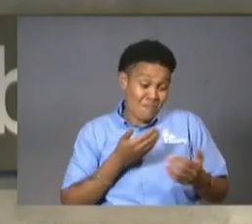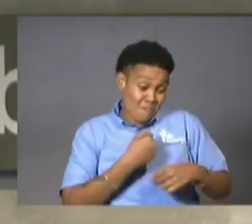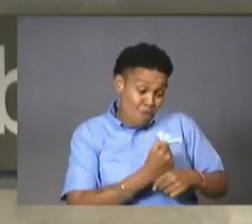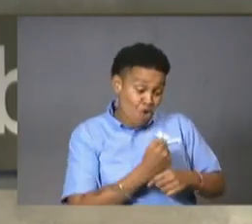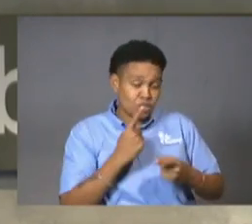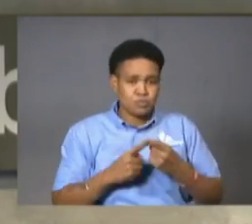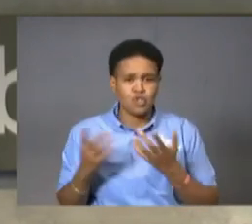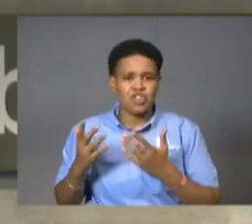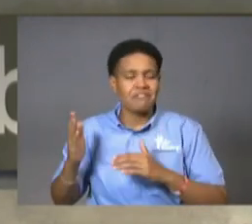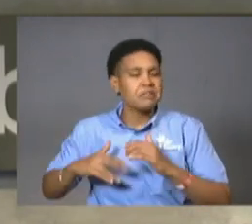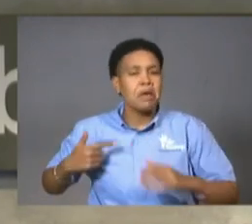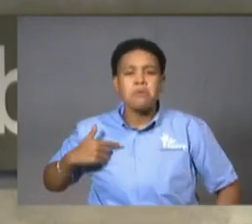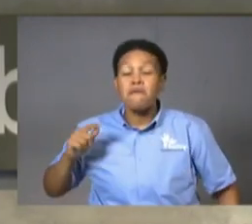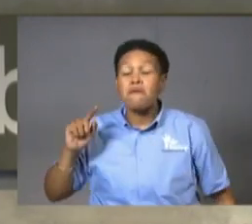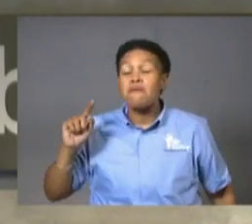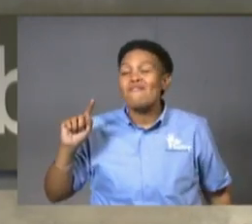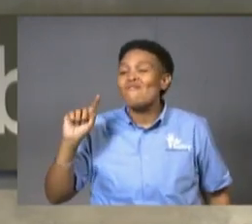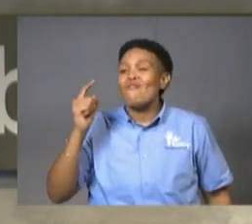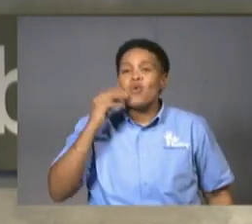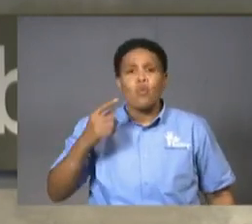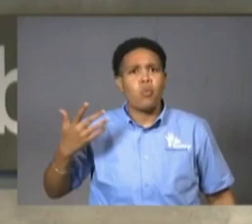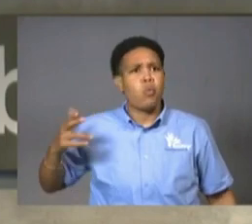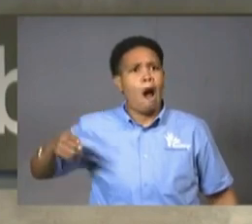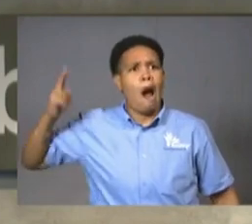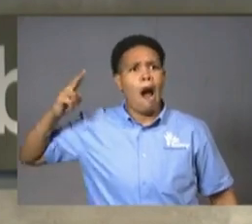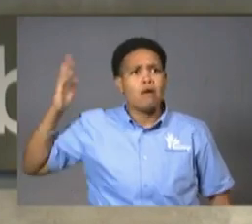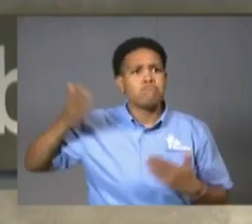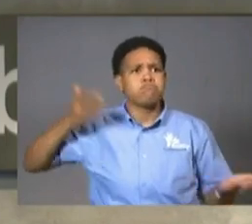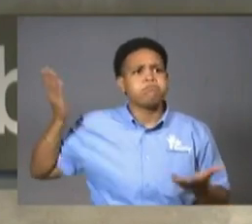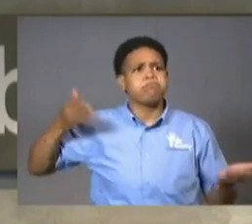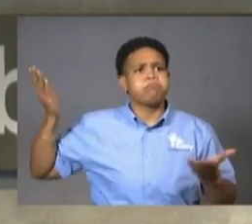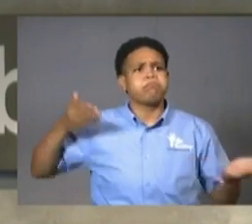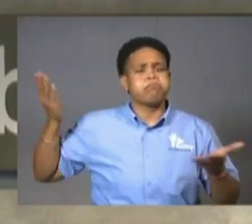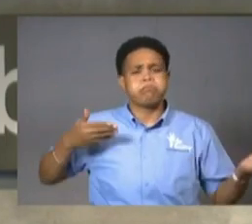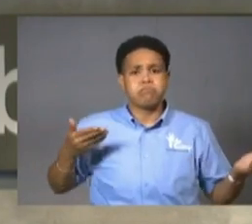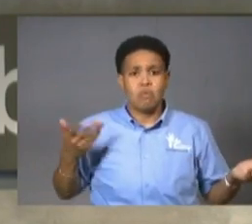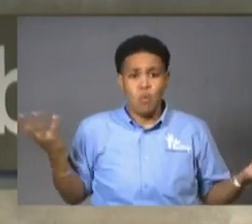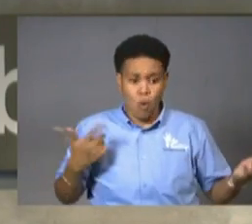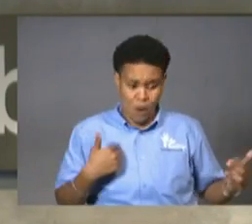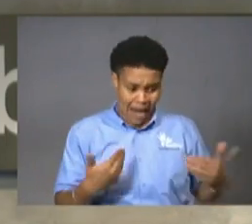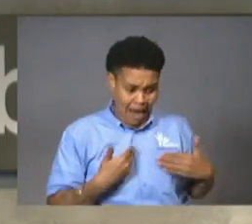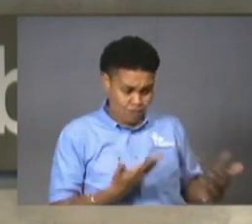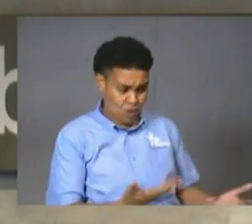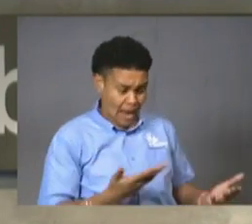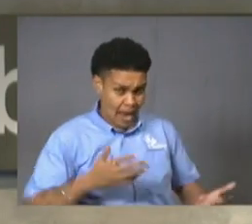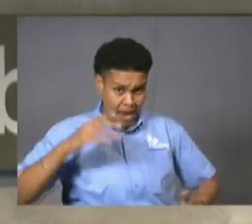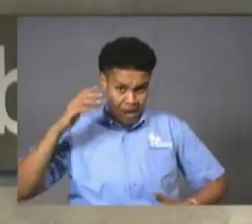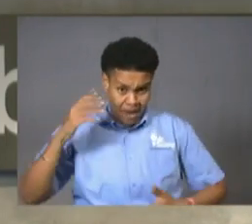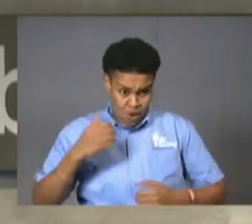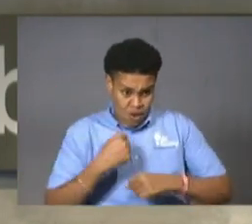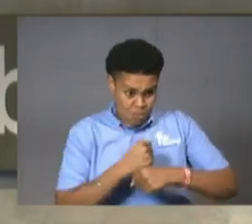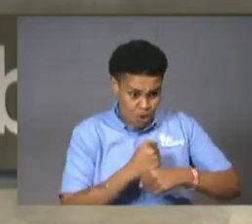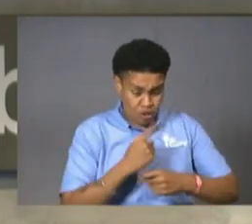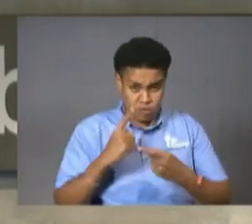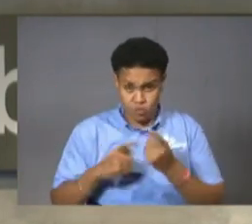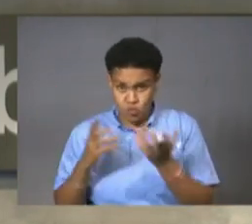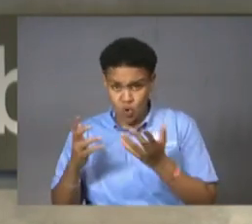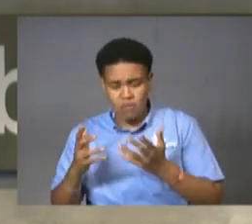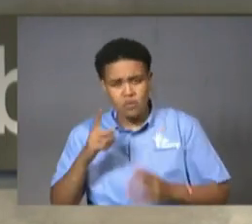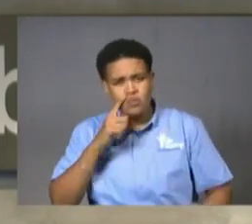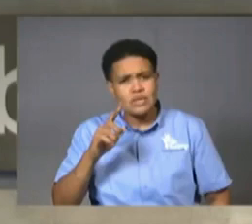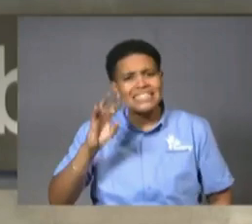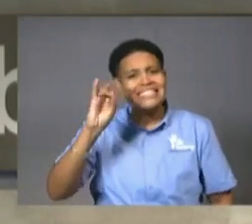The goods and services that what we have today represents is more than 70%